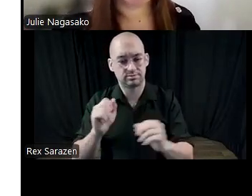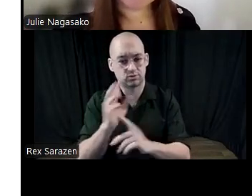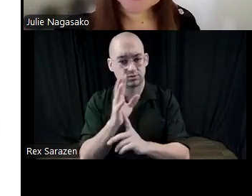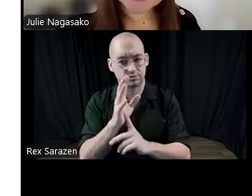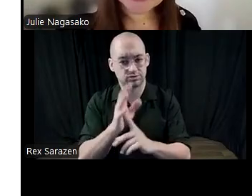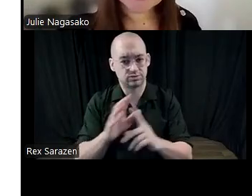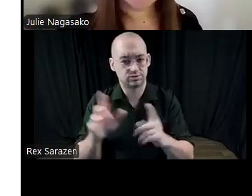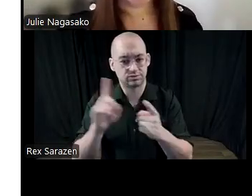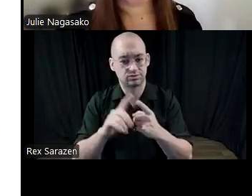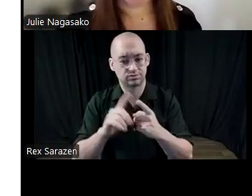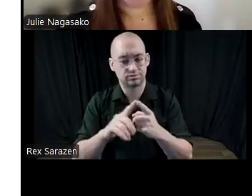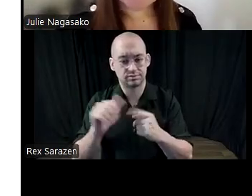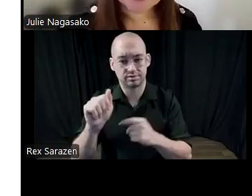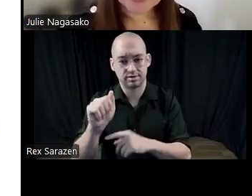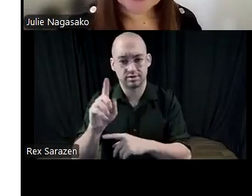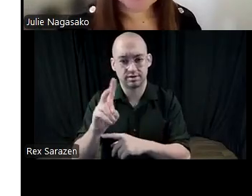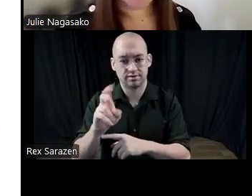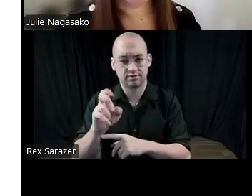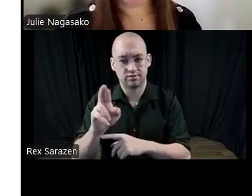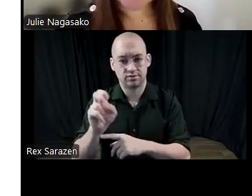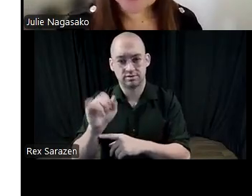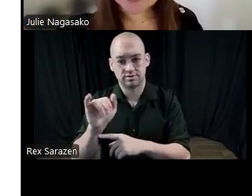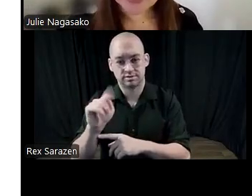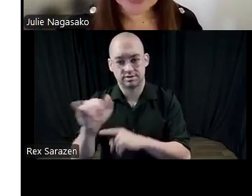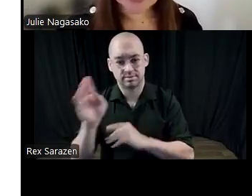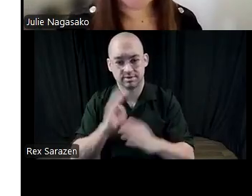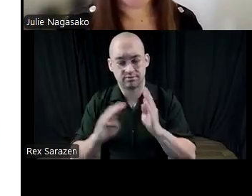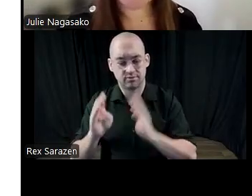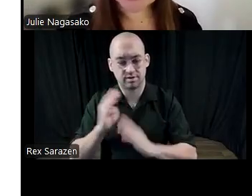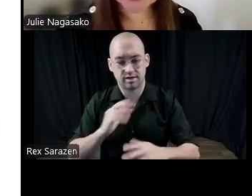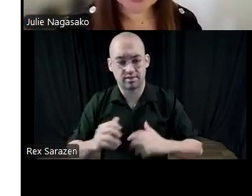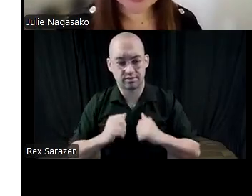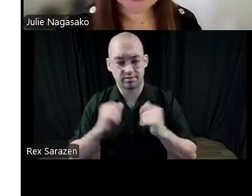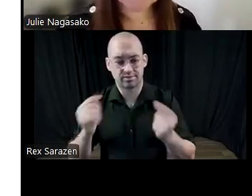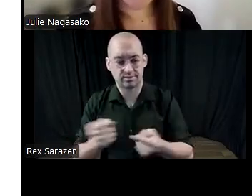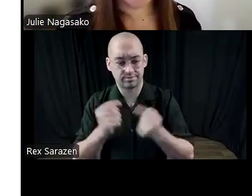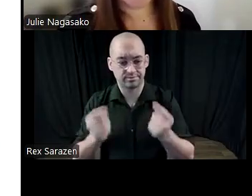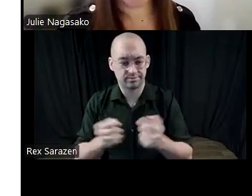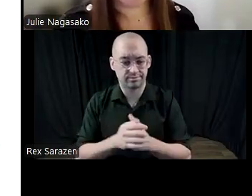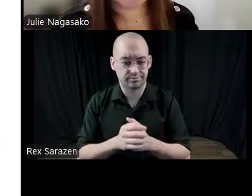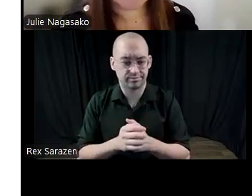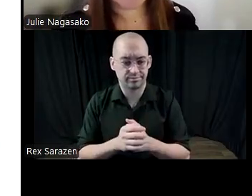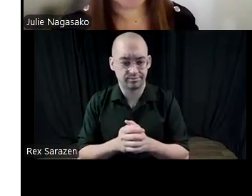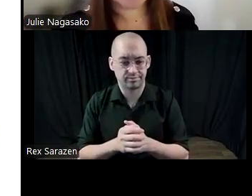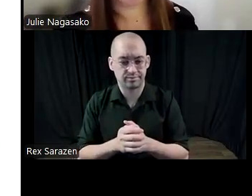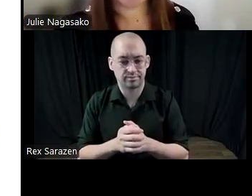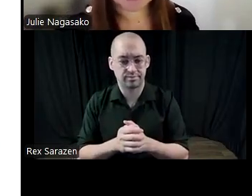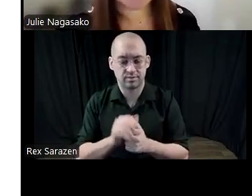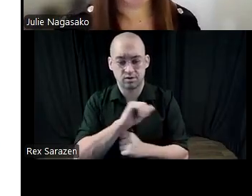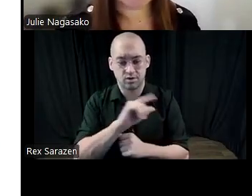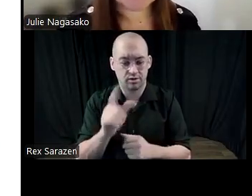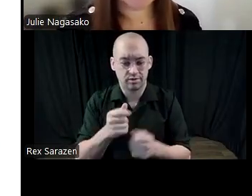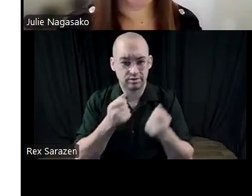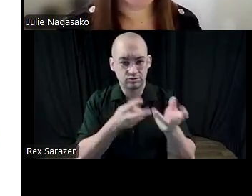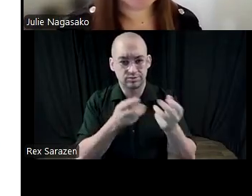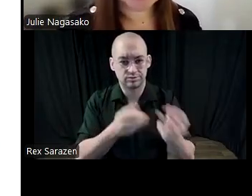to adversity, to behavioral health harms, to chemical harms, to digital harms, which can all contribute to